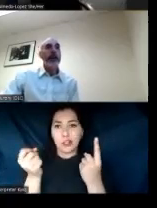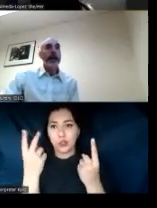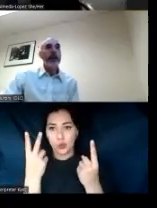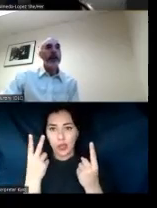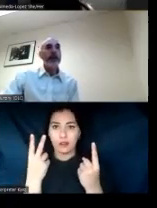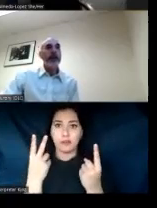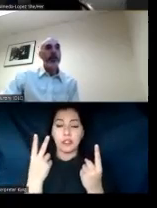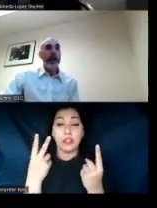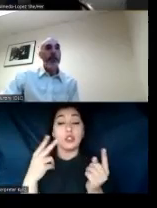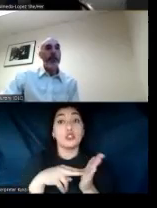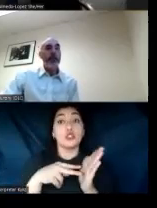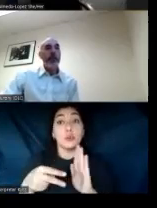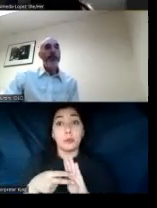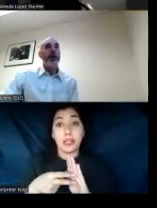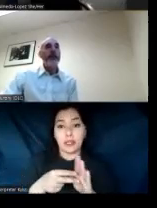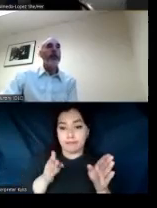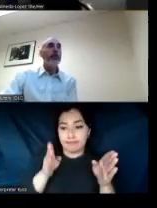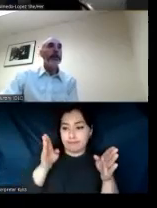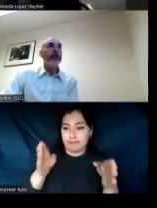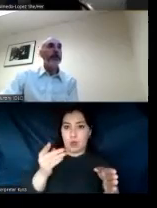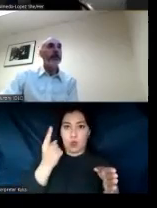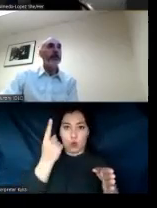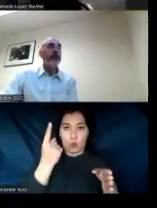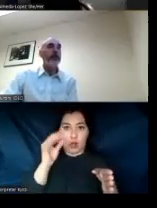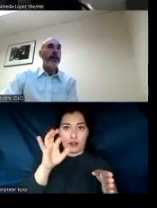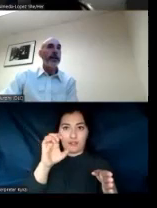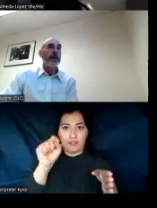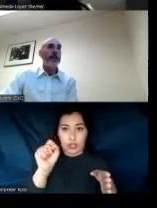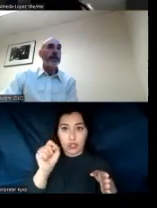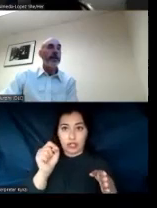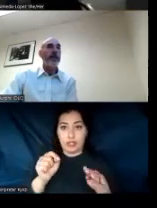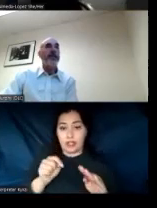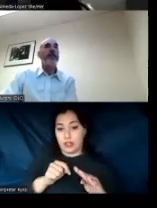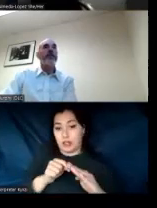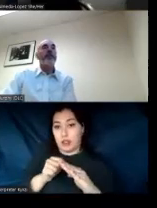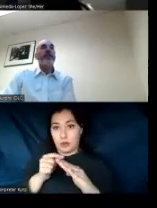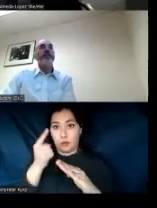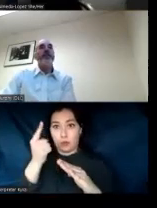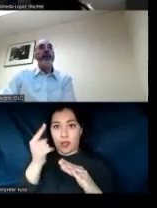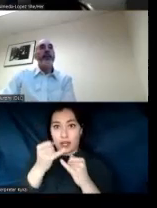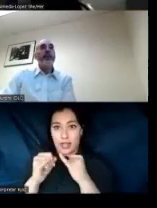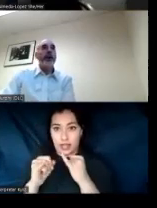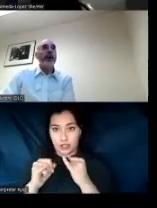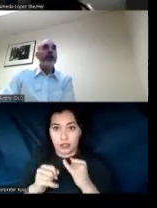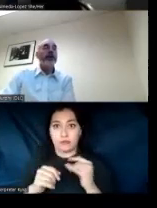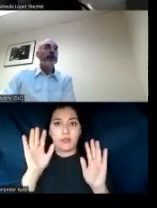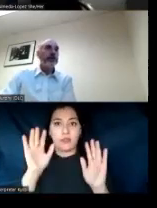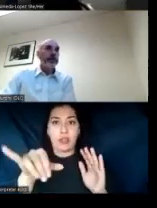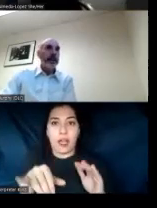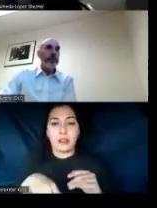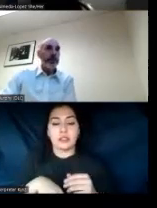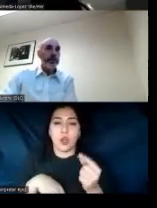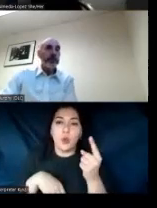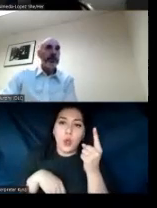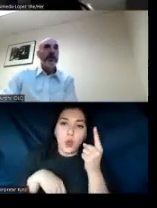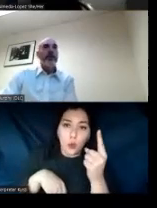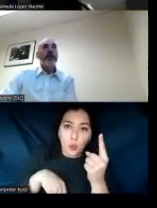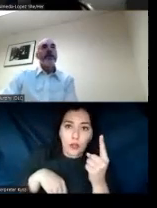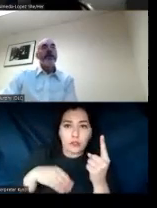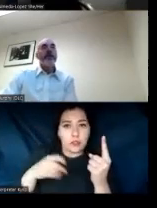of length of the ramp for every 1 inch of rise. So this is an area where your tape